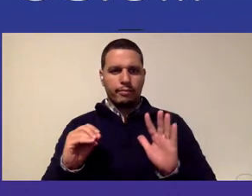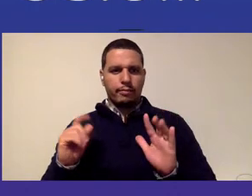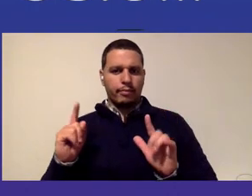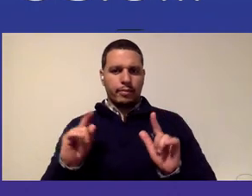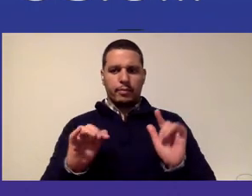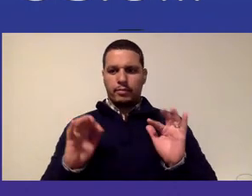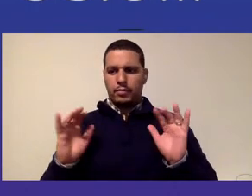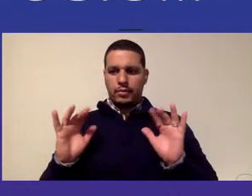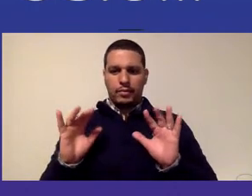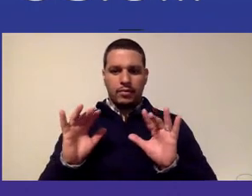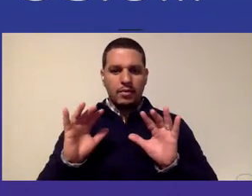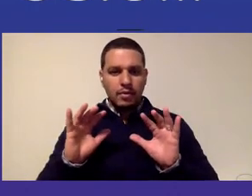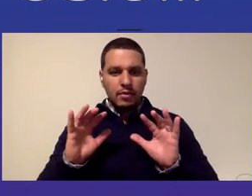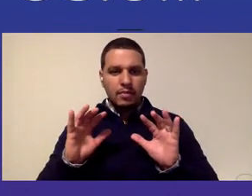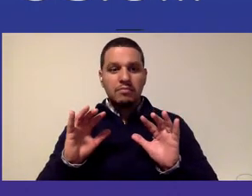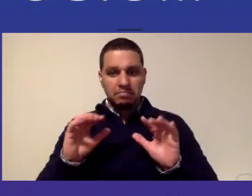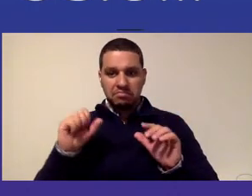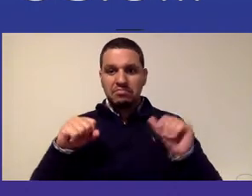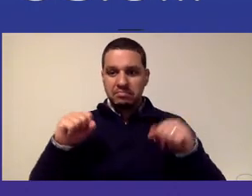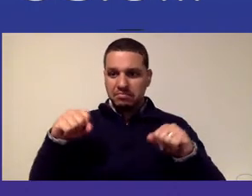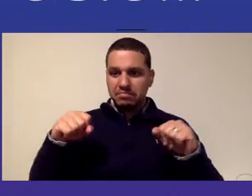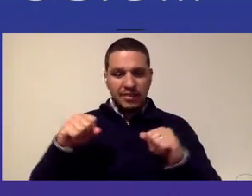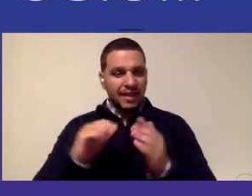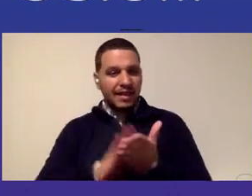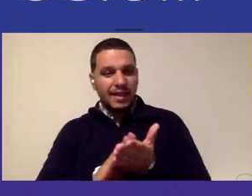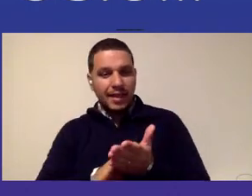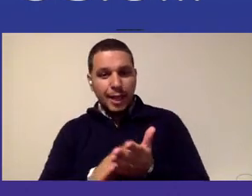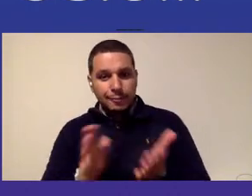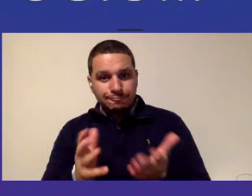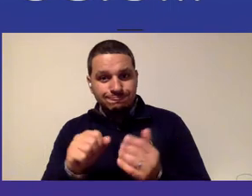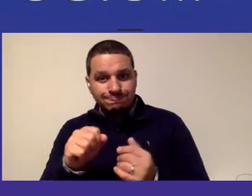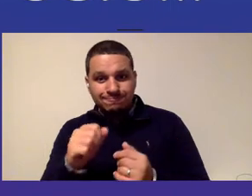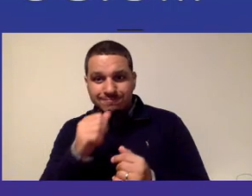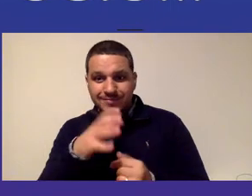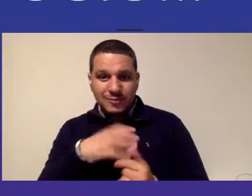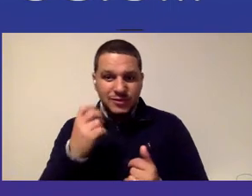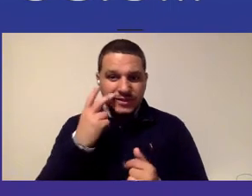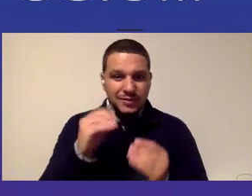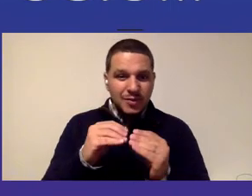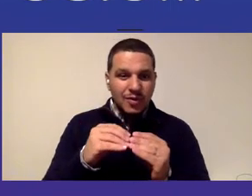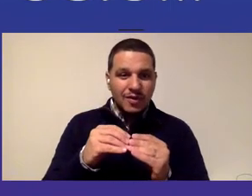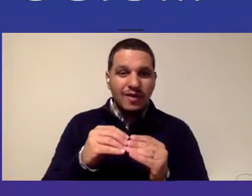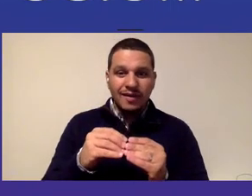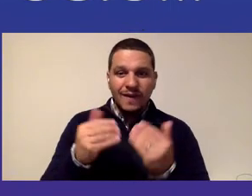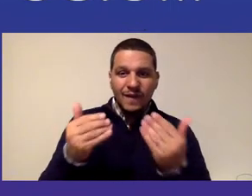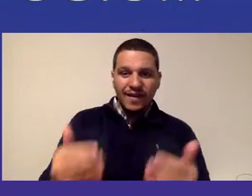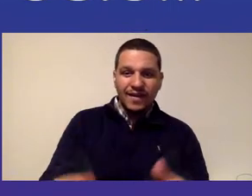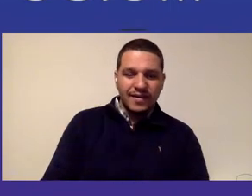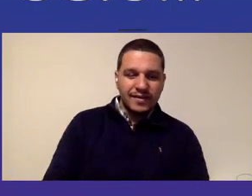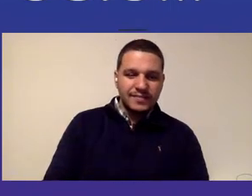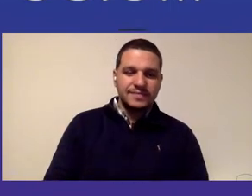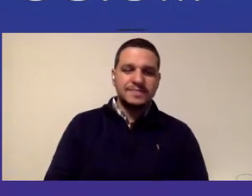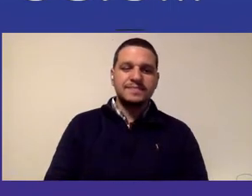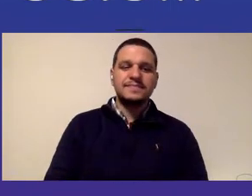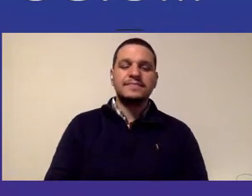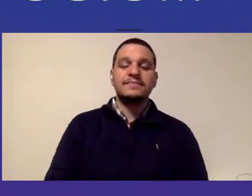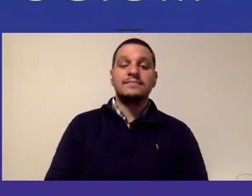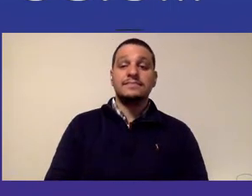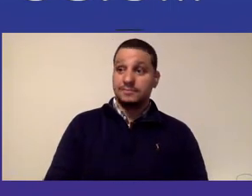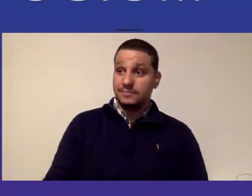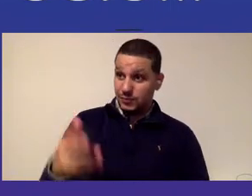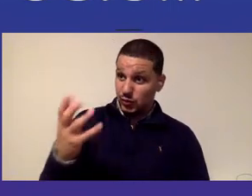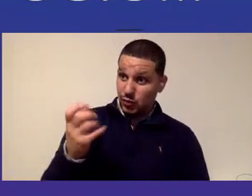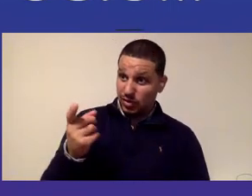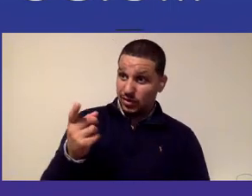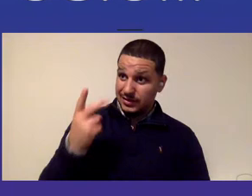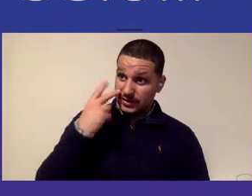with silent nods, clapping, and encouraging, "Yes, ma'am, and go ahead now." "Well, if you do, you have to take one